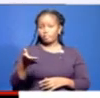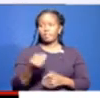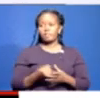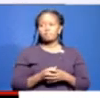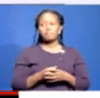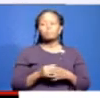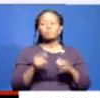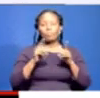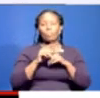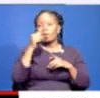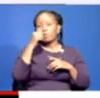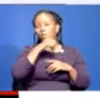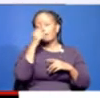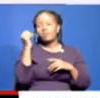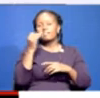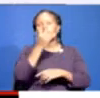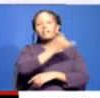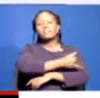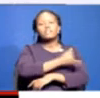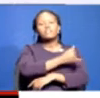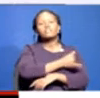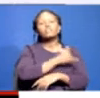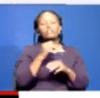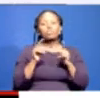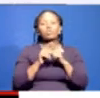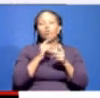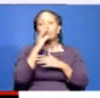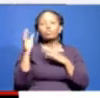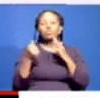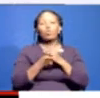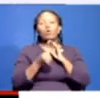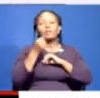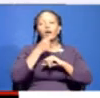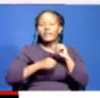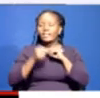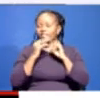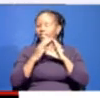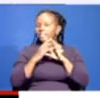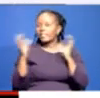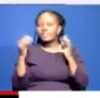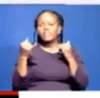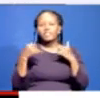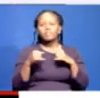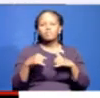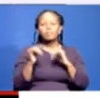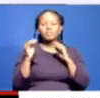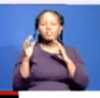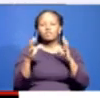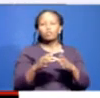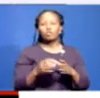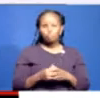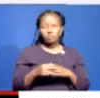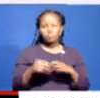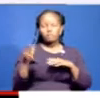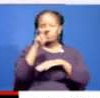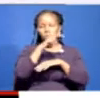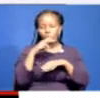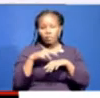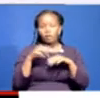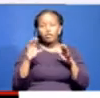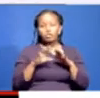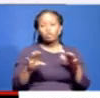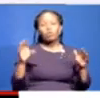private institutions, and non-state actors as the key implementing agencies. The National Land Commission, by